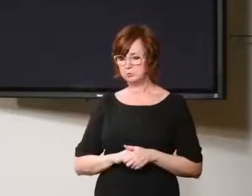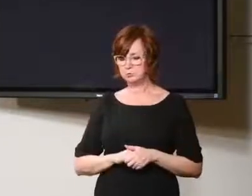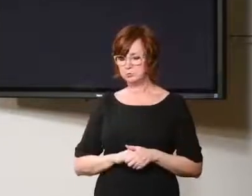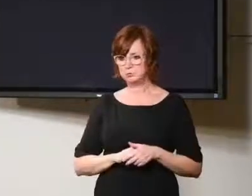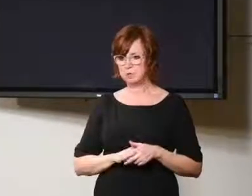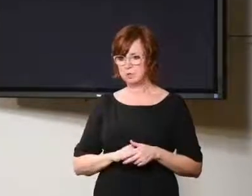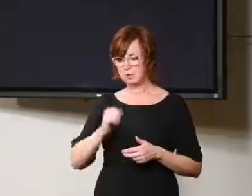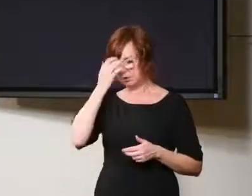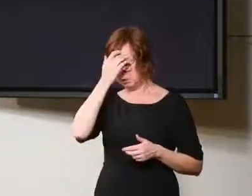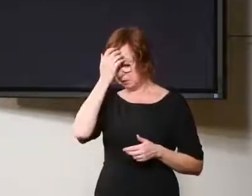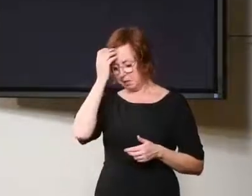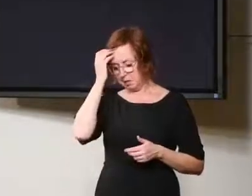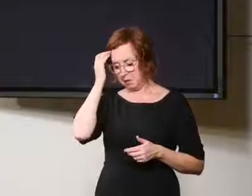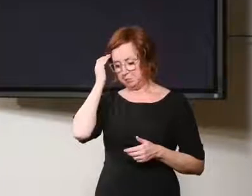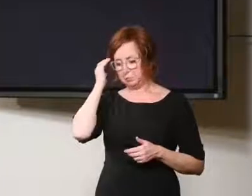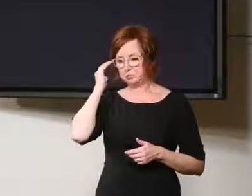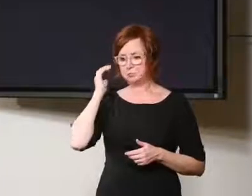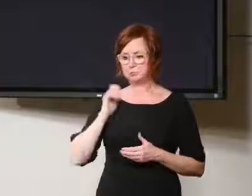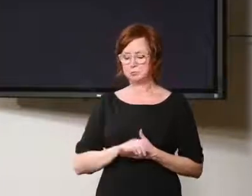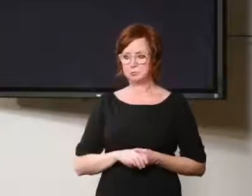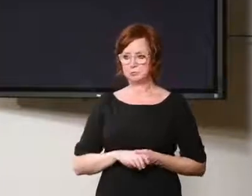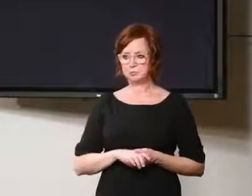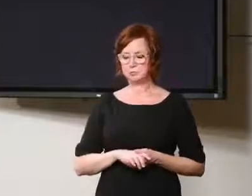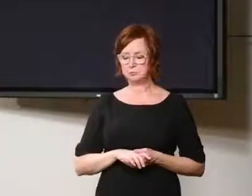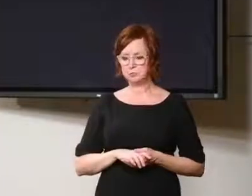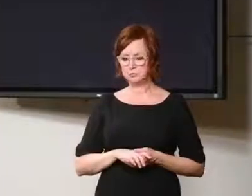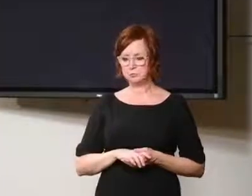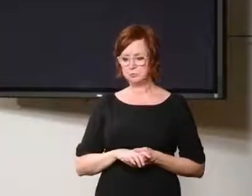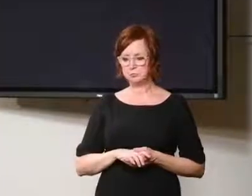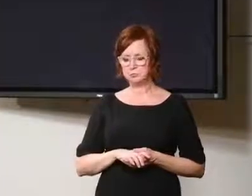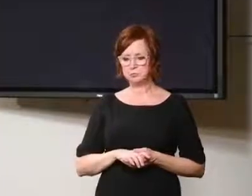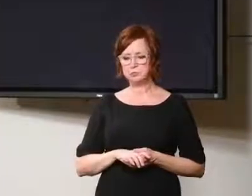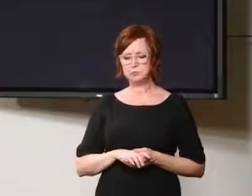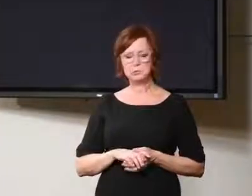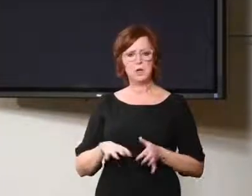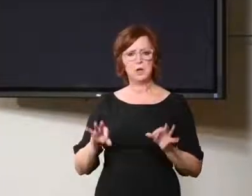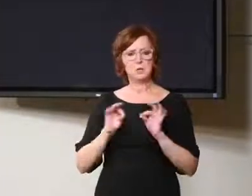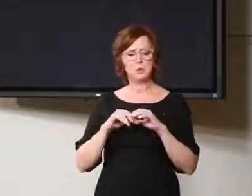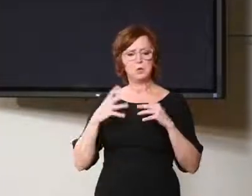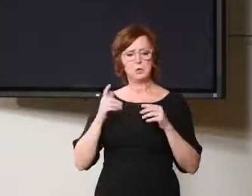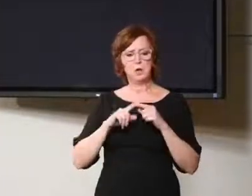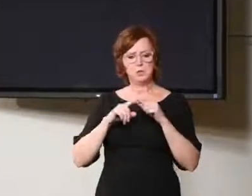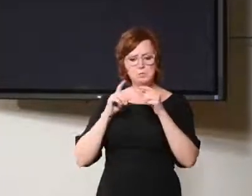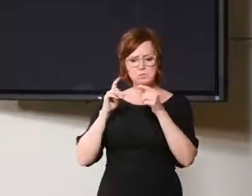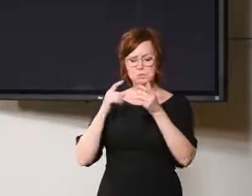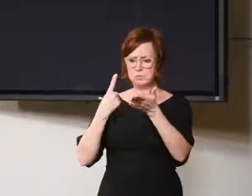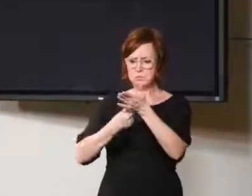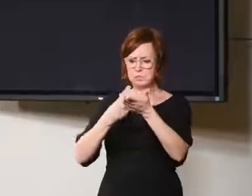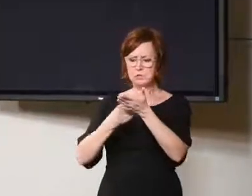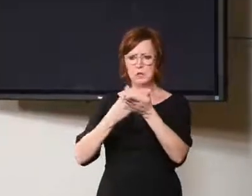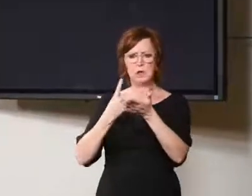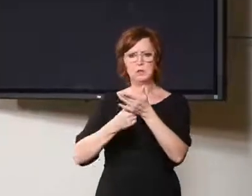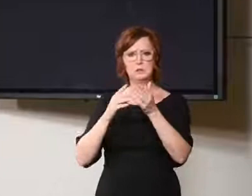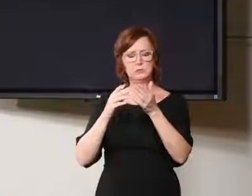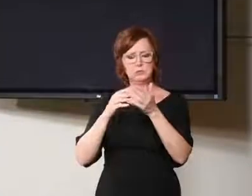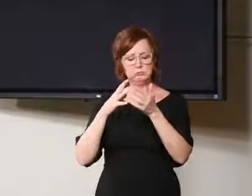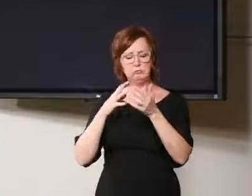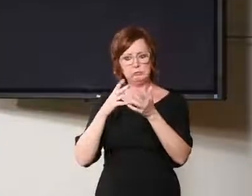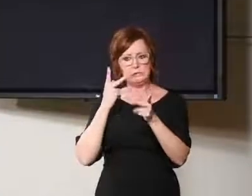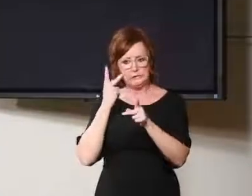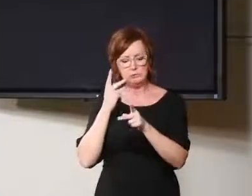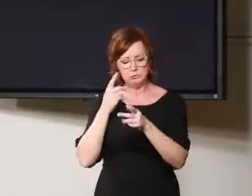to continue to have a conversation, and we are having a conversation with respect to our northern communities and ensuring